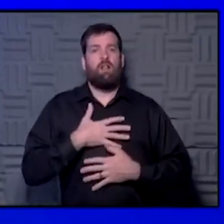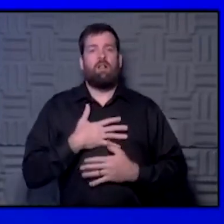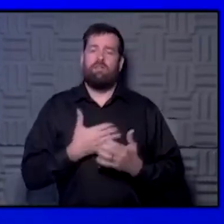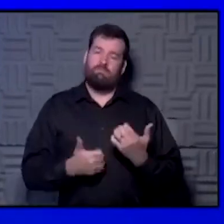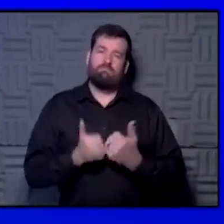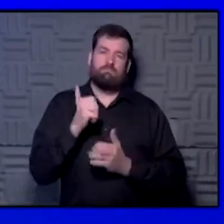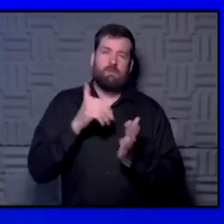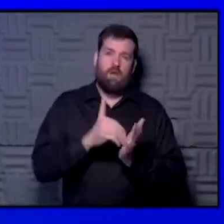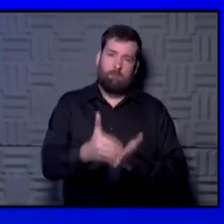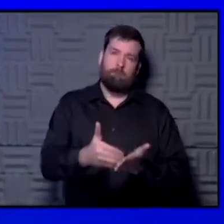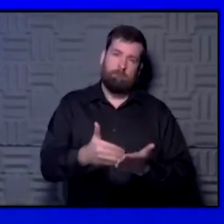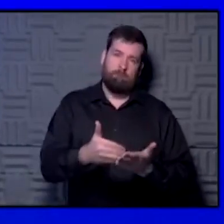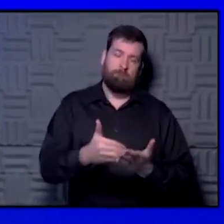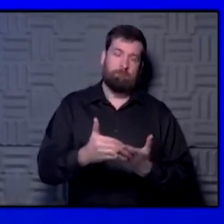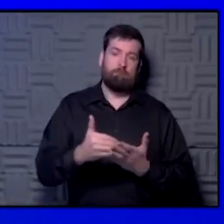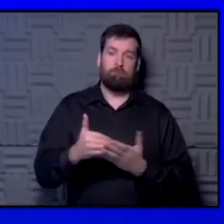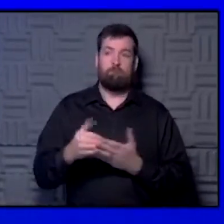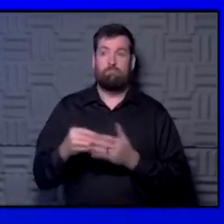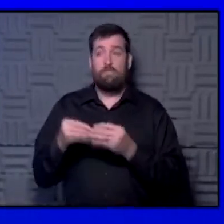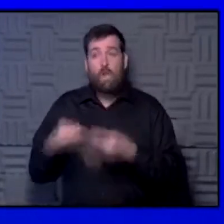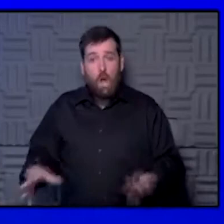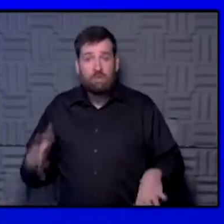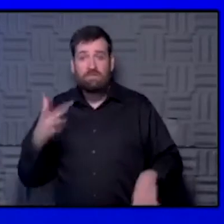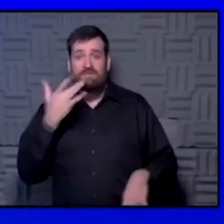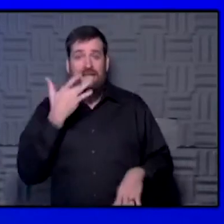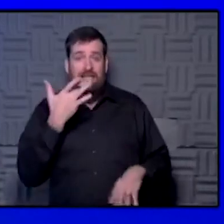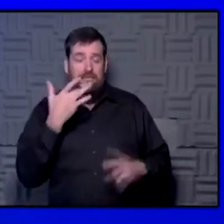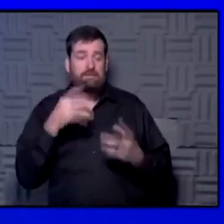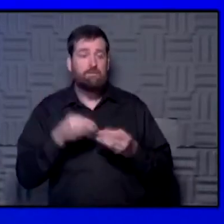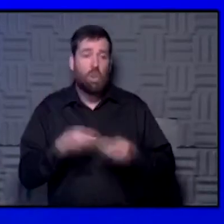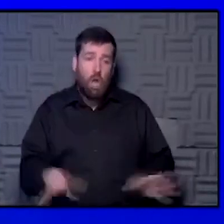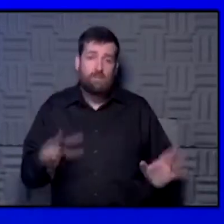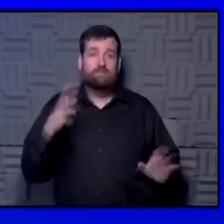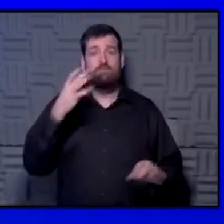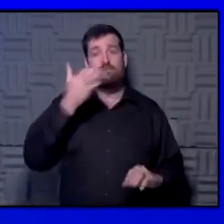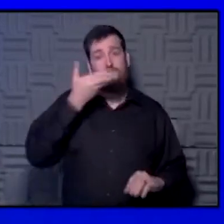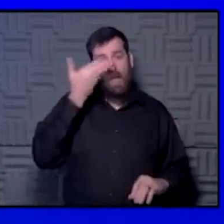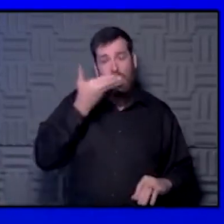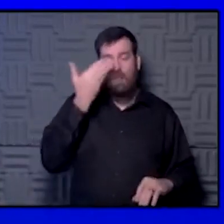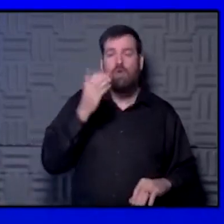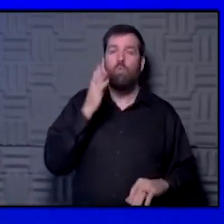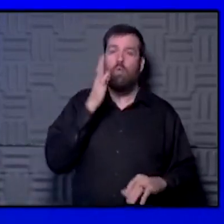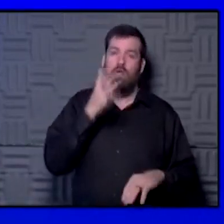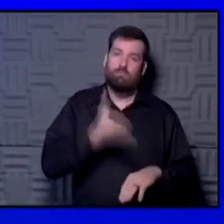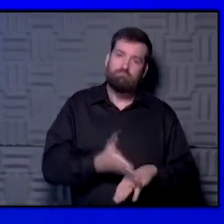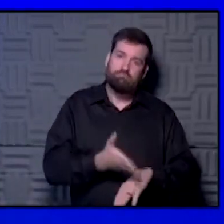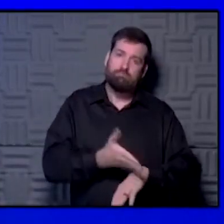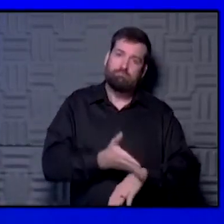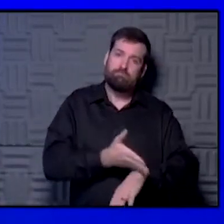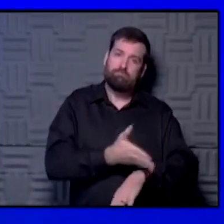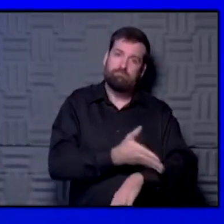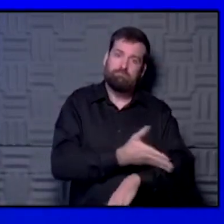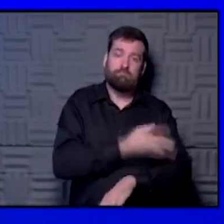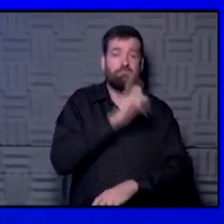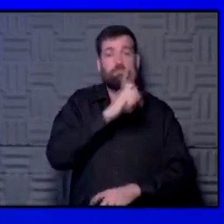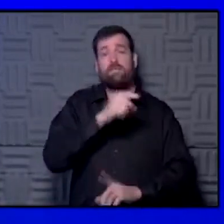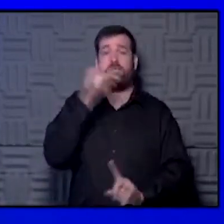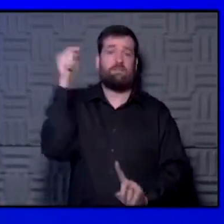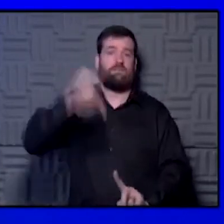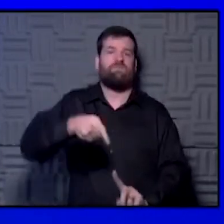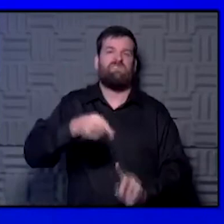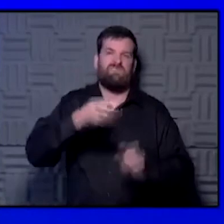the more common ones. The loss of taste or smell will come back gradually. It really does boil down to